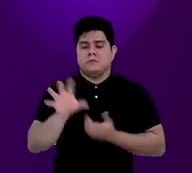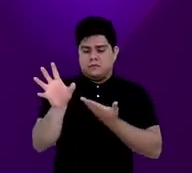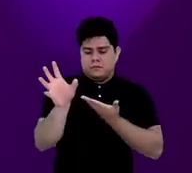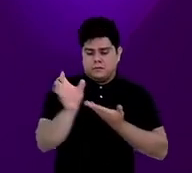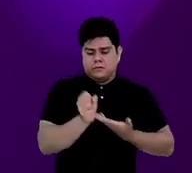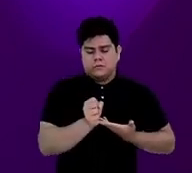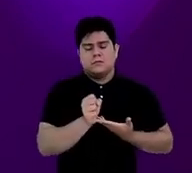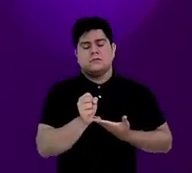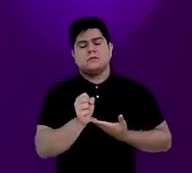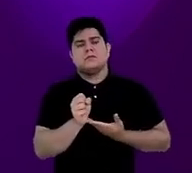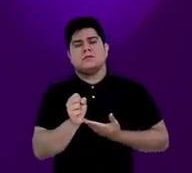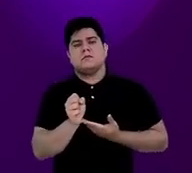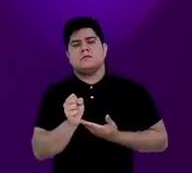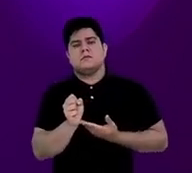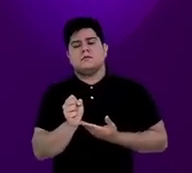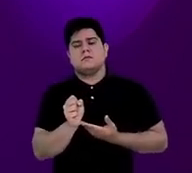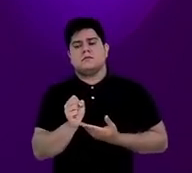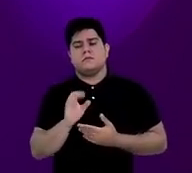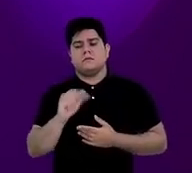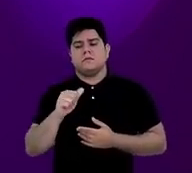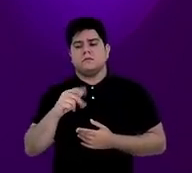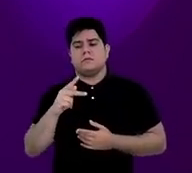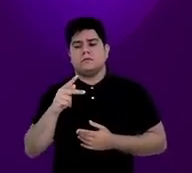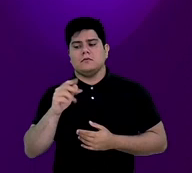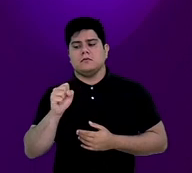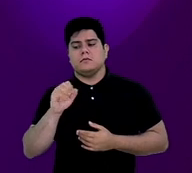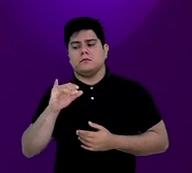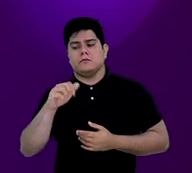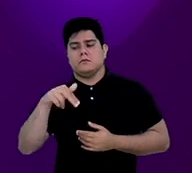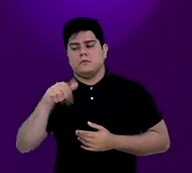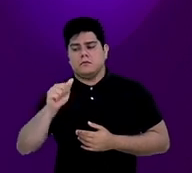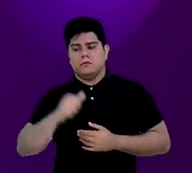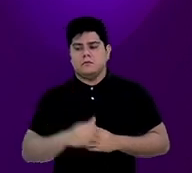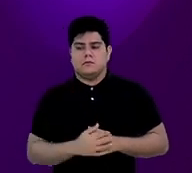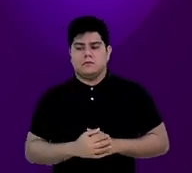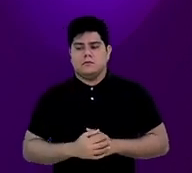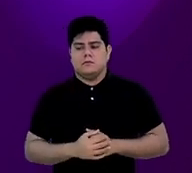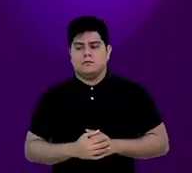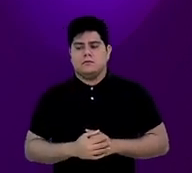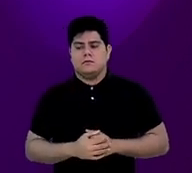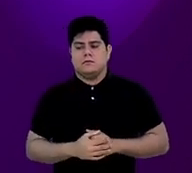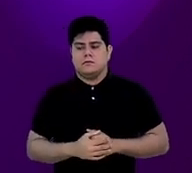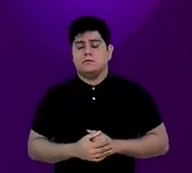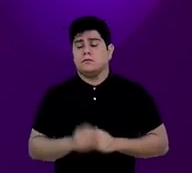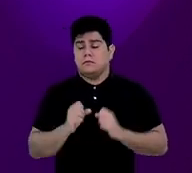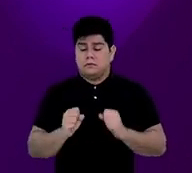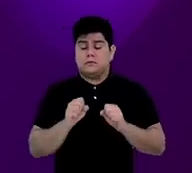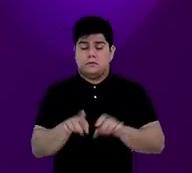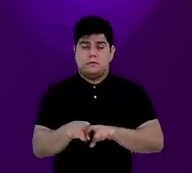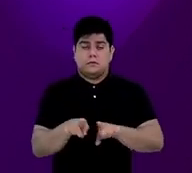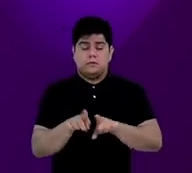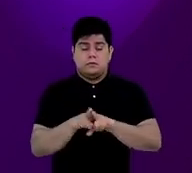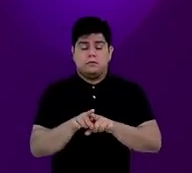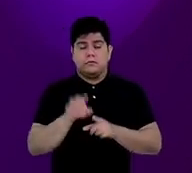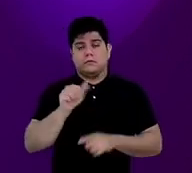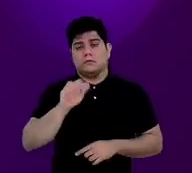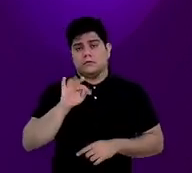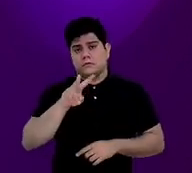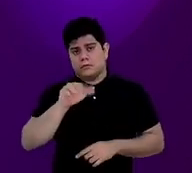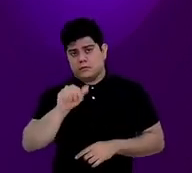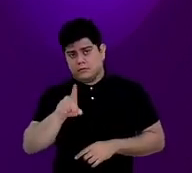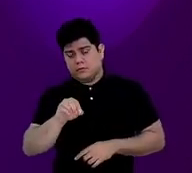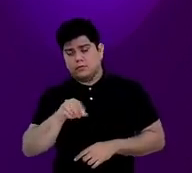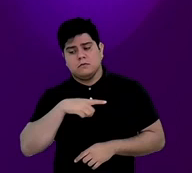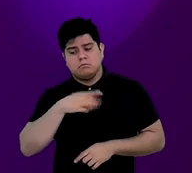for capsaicin and hot chili peppers, but it also can be activated by near-infrared and infrared wavelengths, but also by